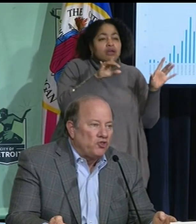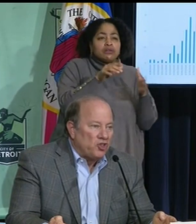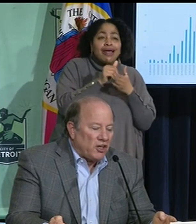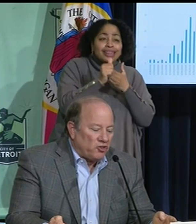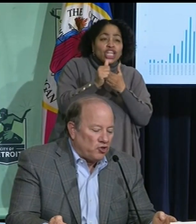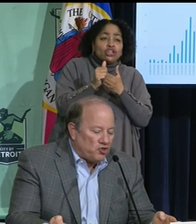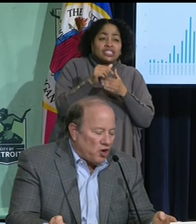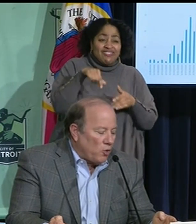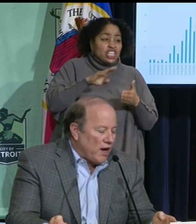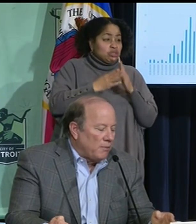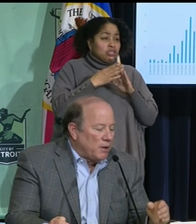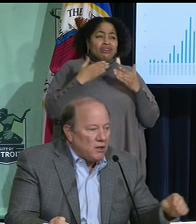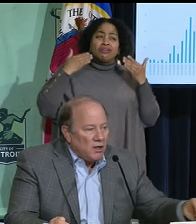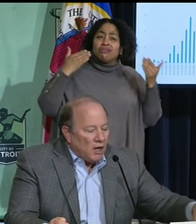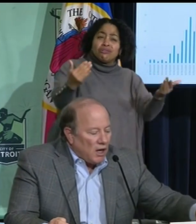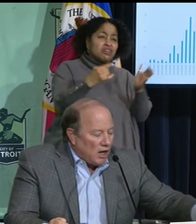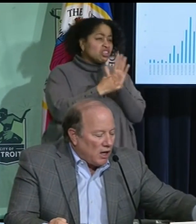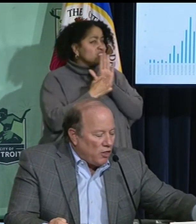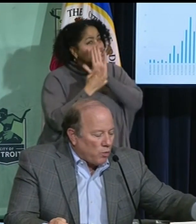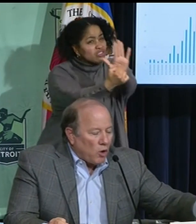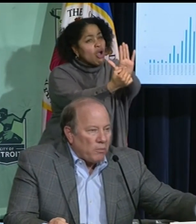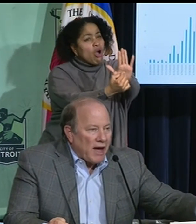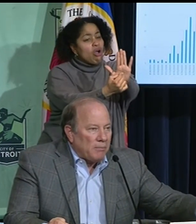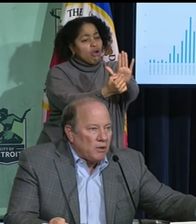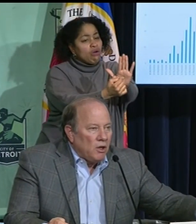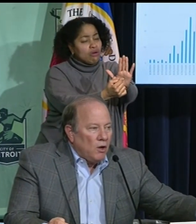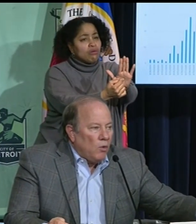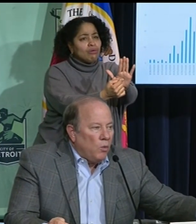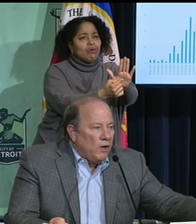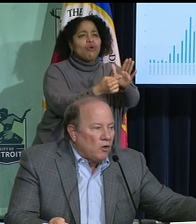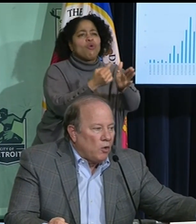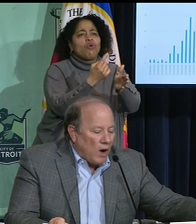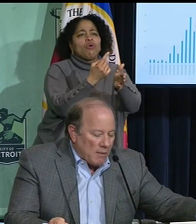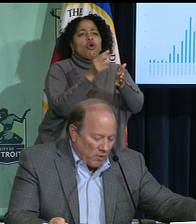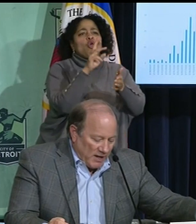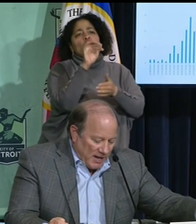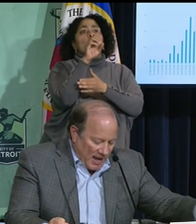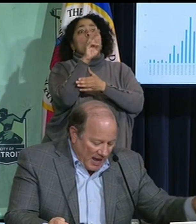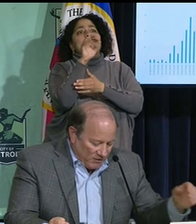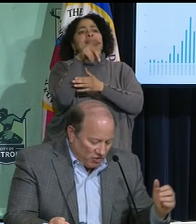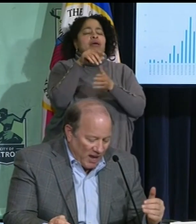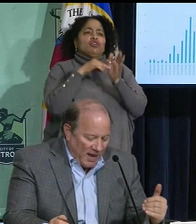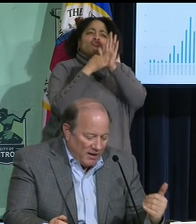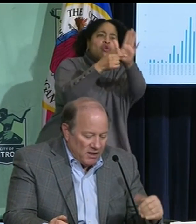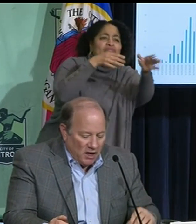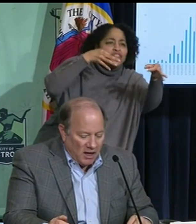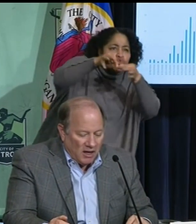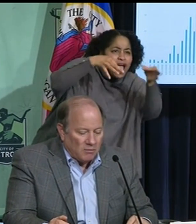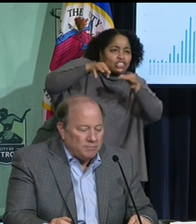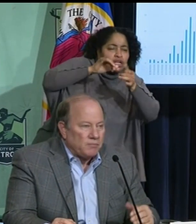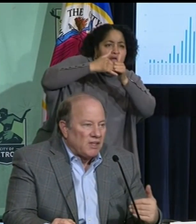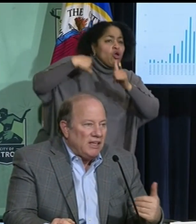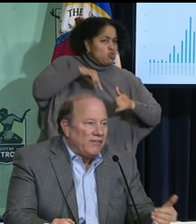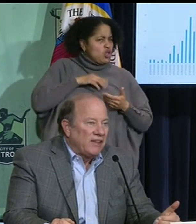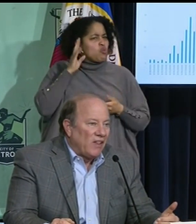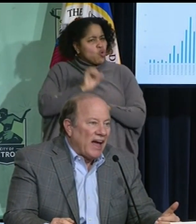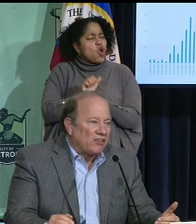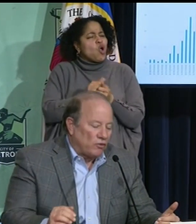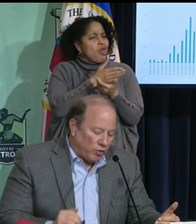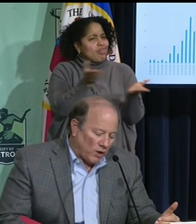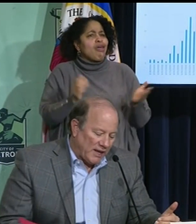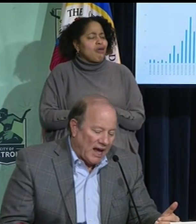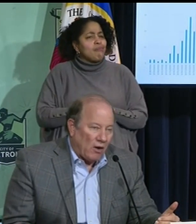you would just show them the roadmap, will cooperate. And I have to say, even